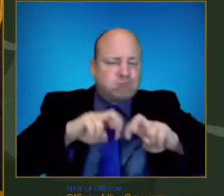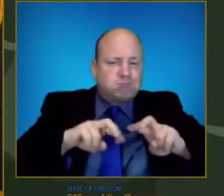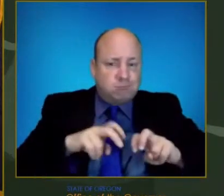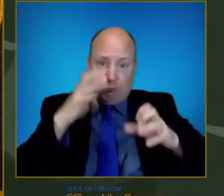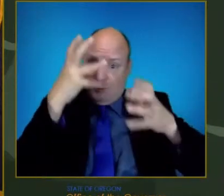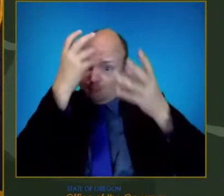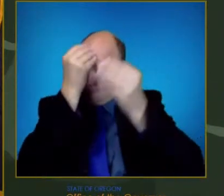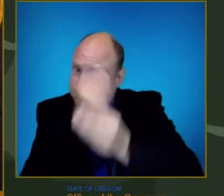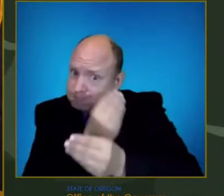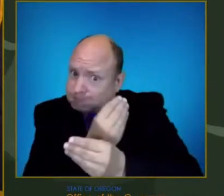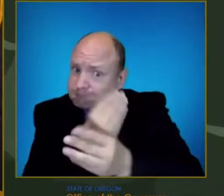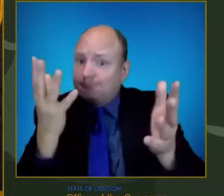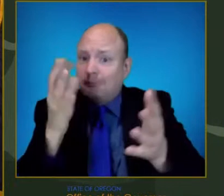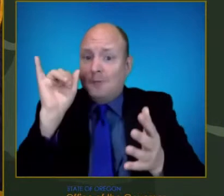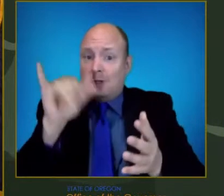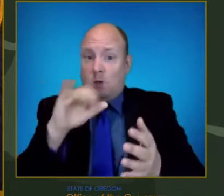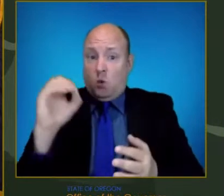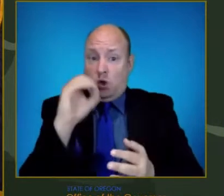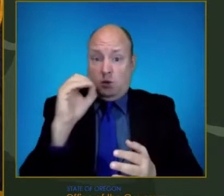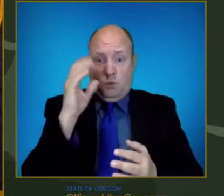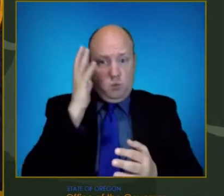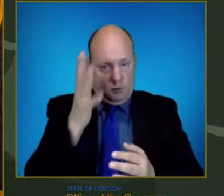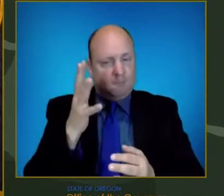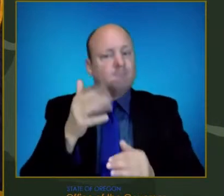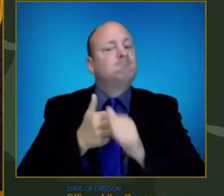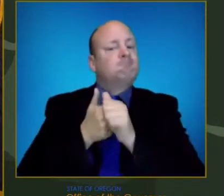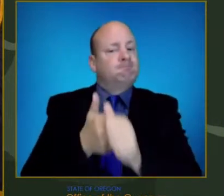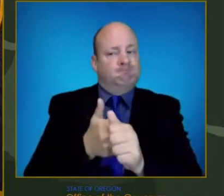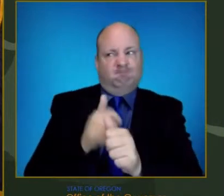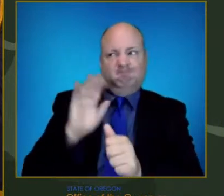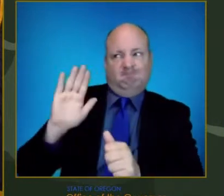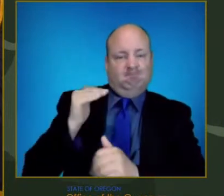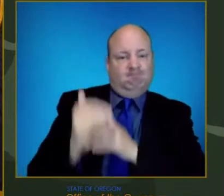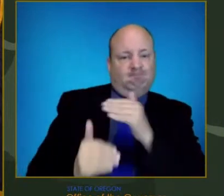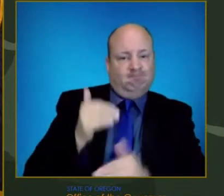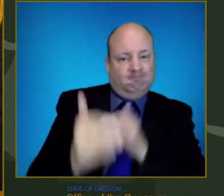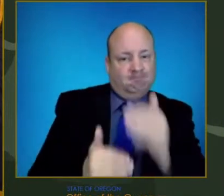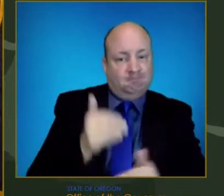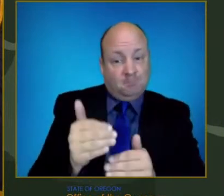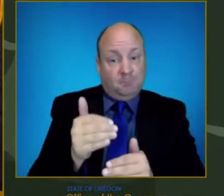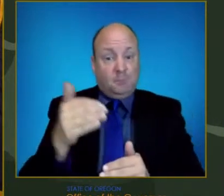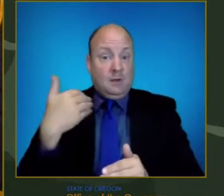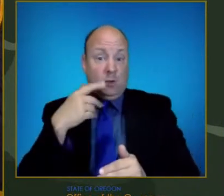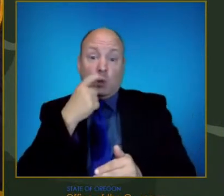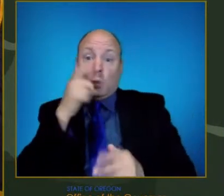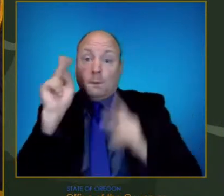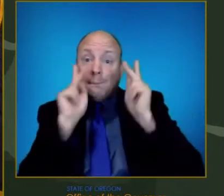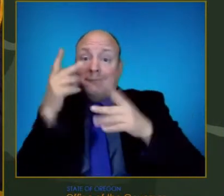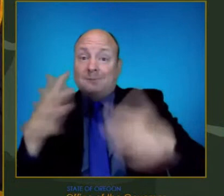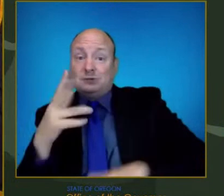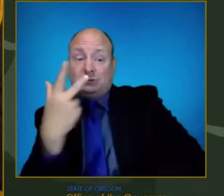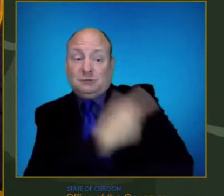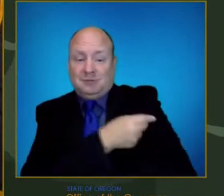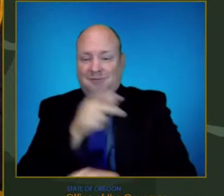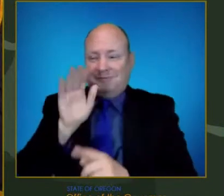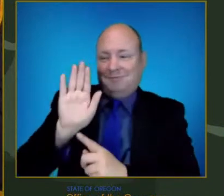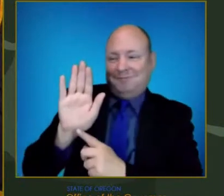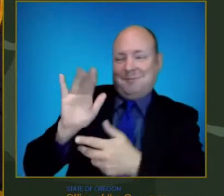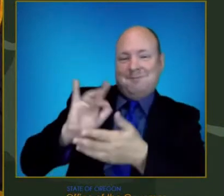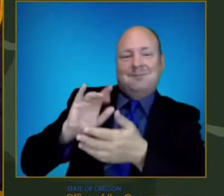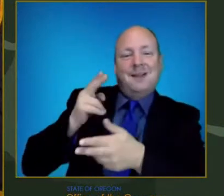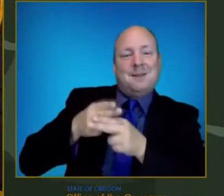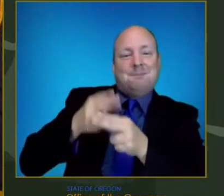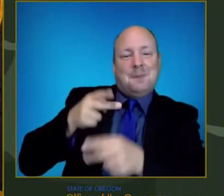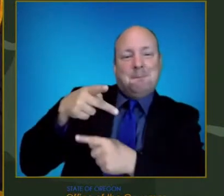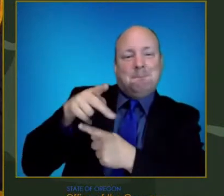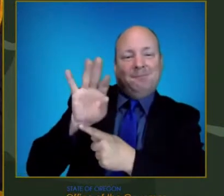following. Oregonians who received the Pfizer vaccine at least 6 months ago that are now eligible